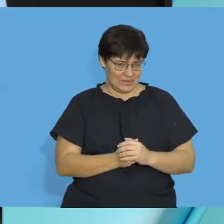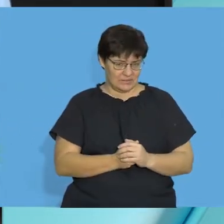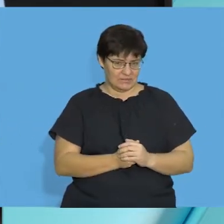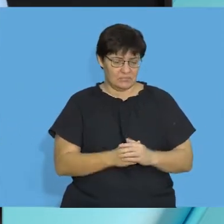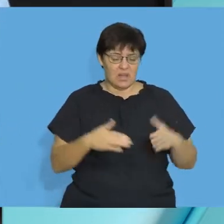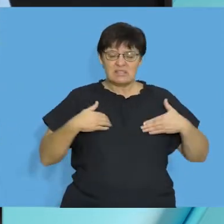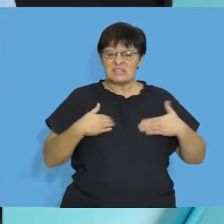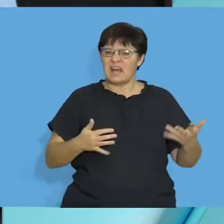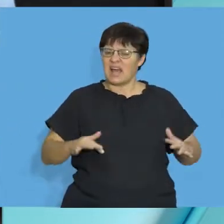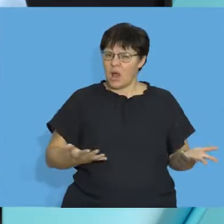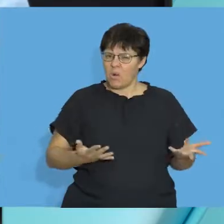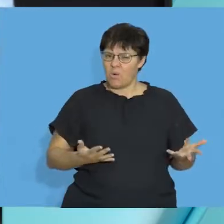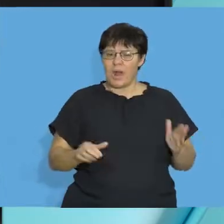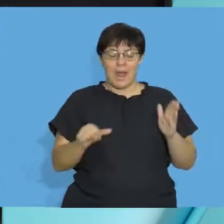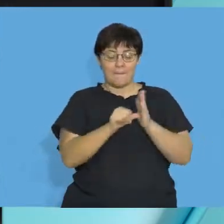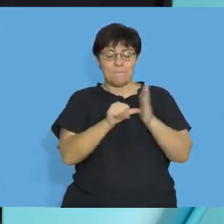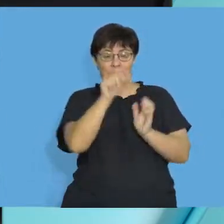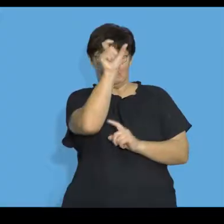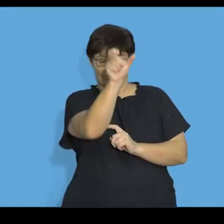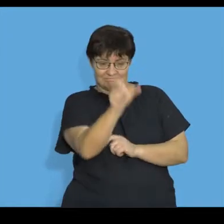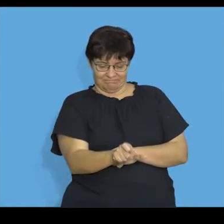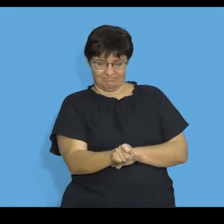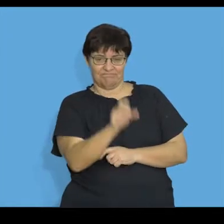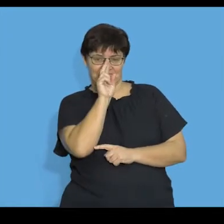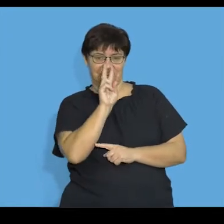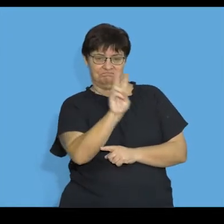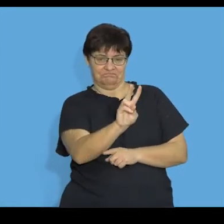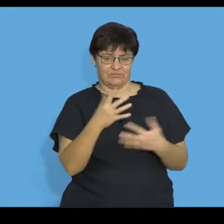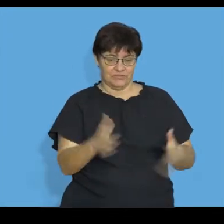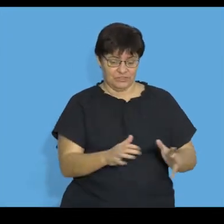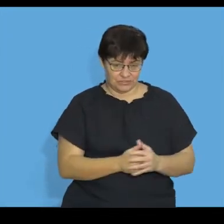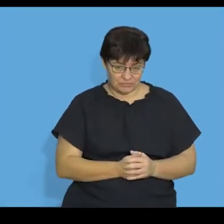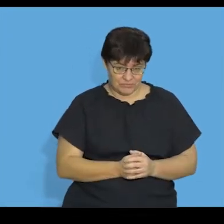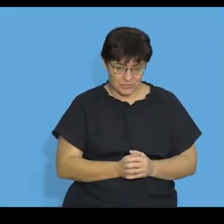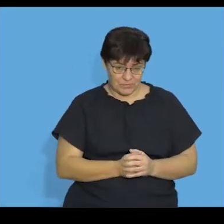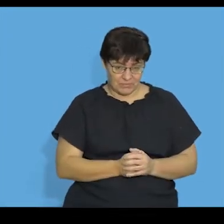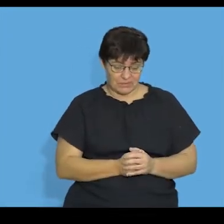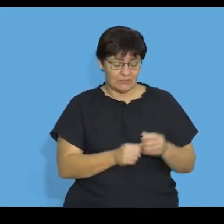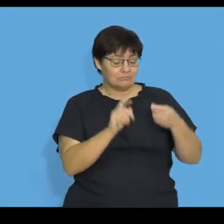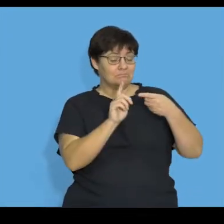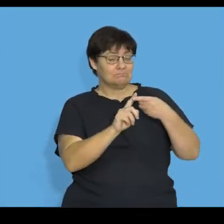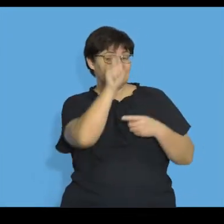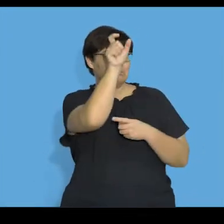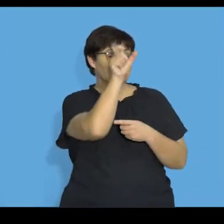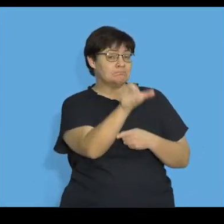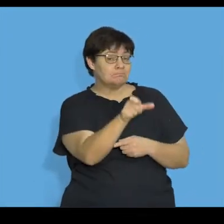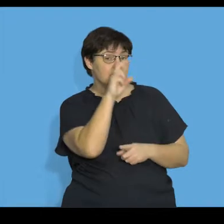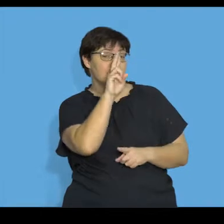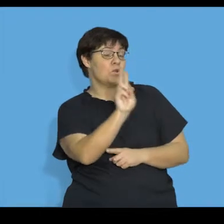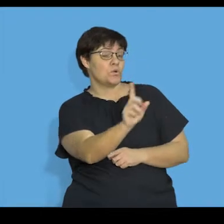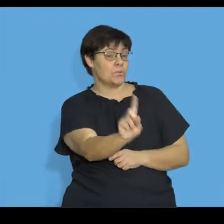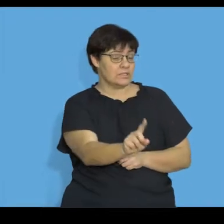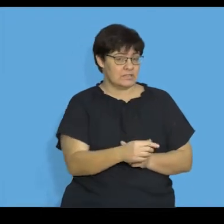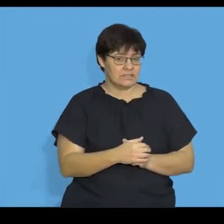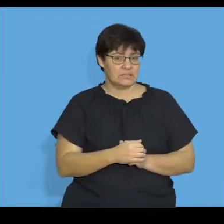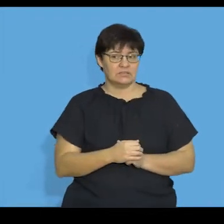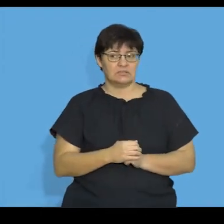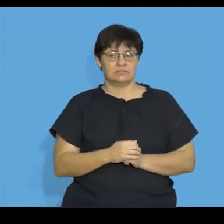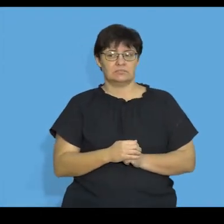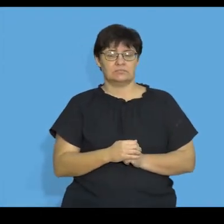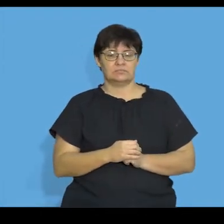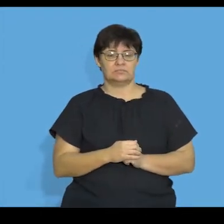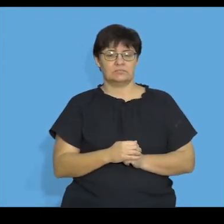be revising some key terminology. So the terminology that I want us to look at today is